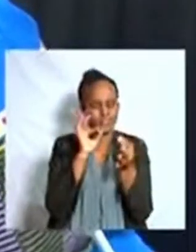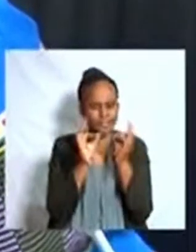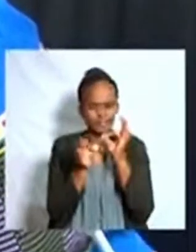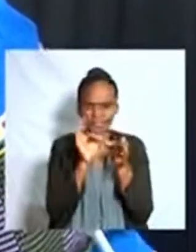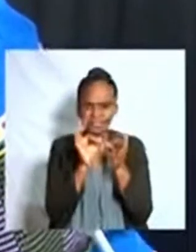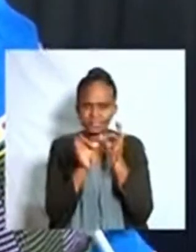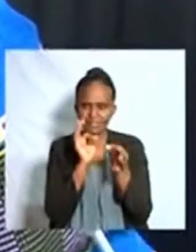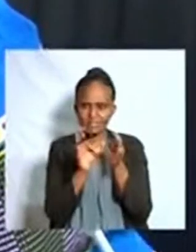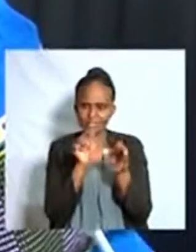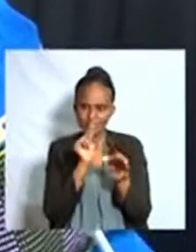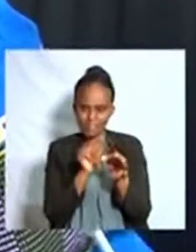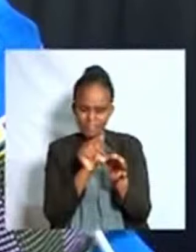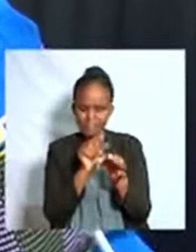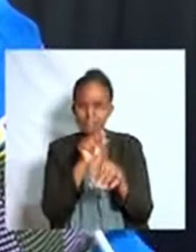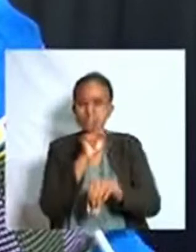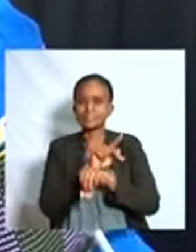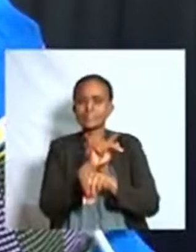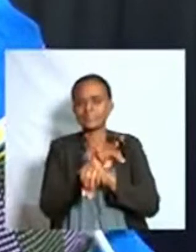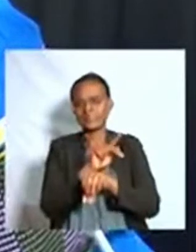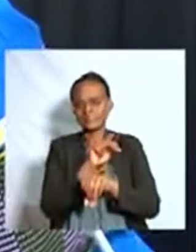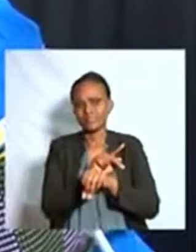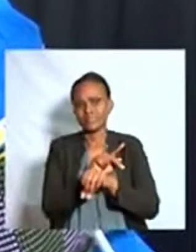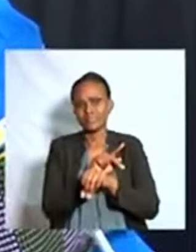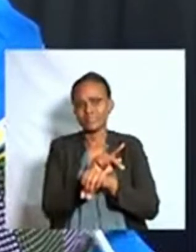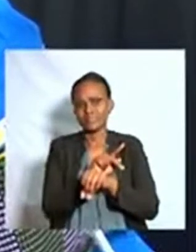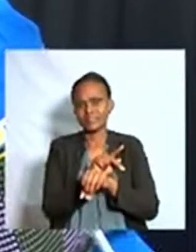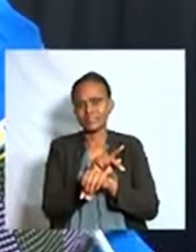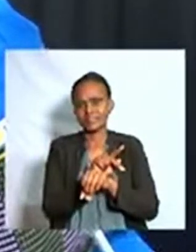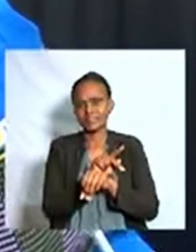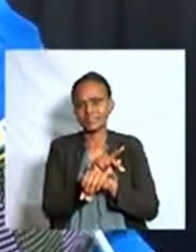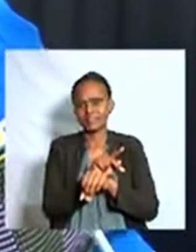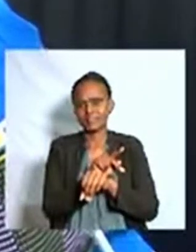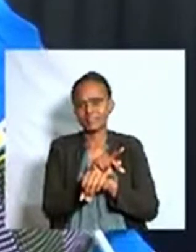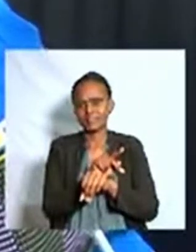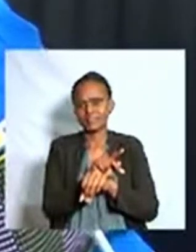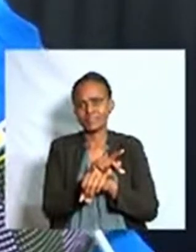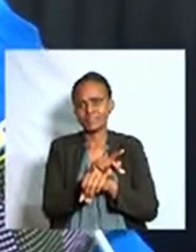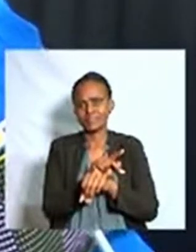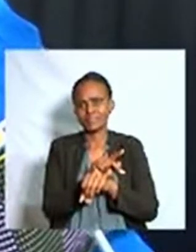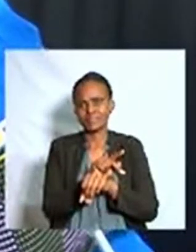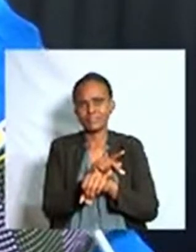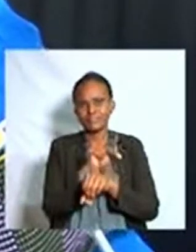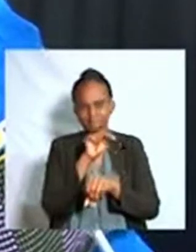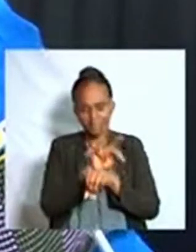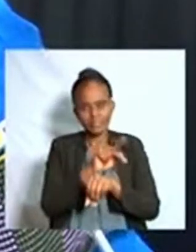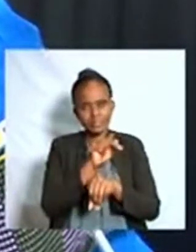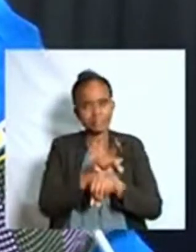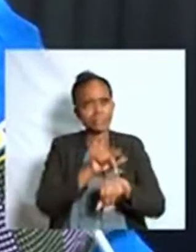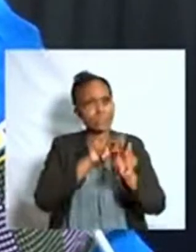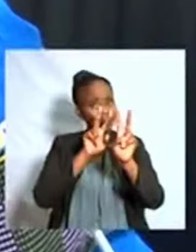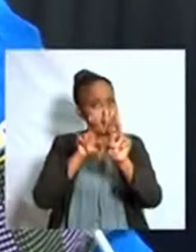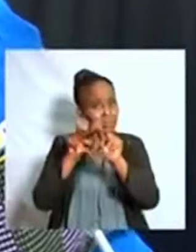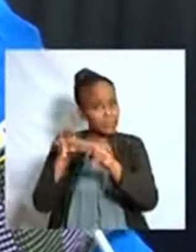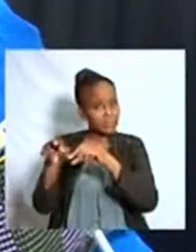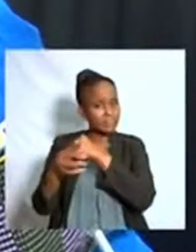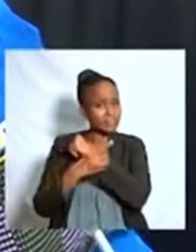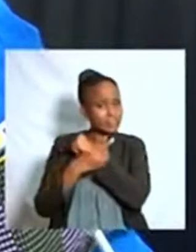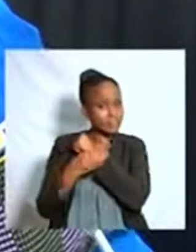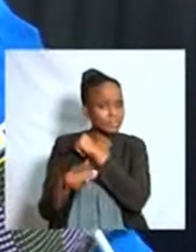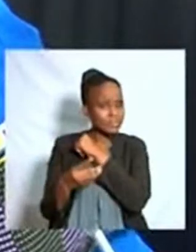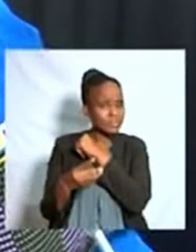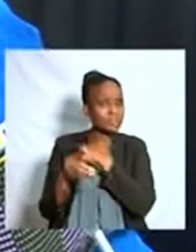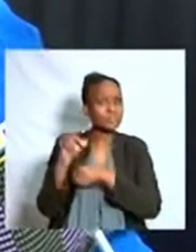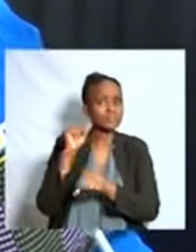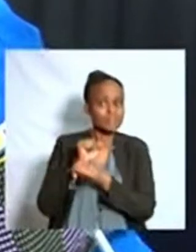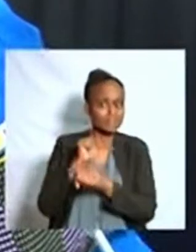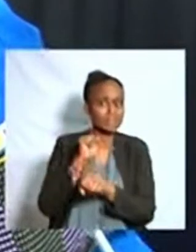this project was monitored by the Department of